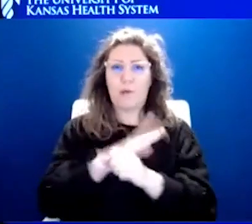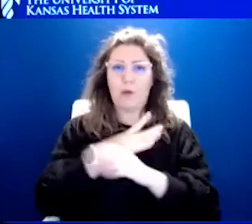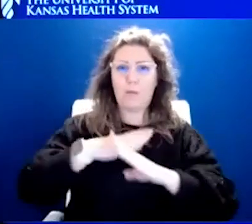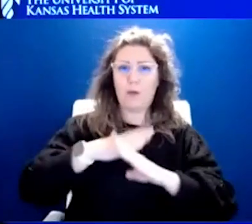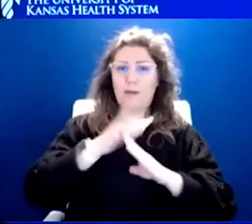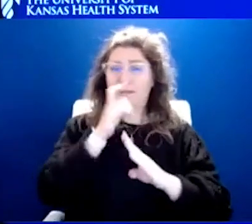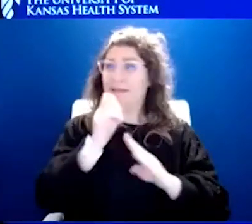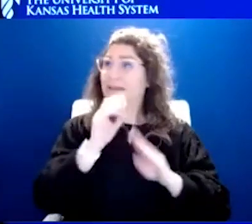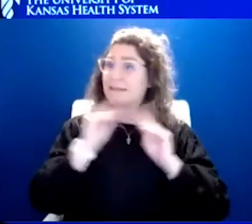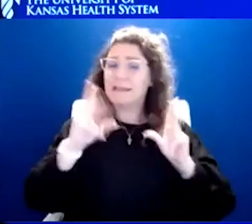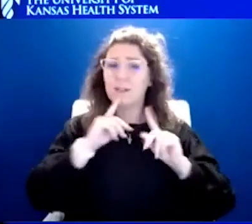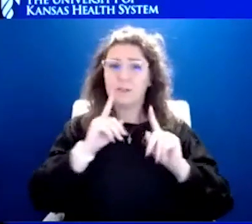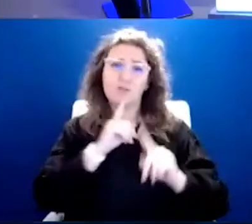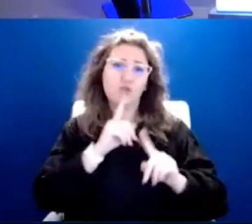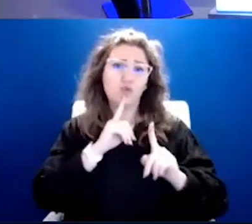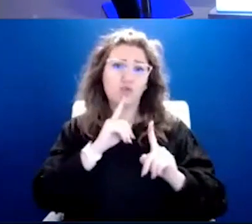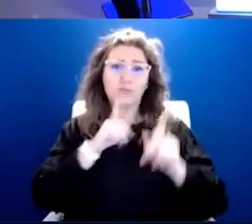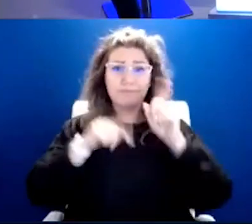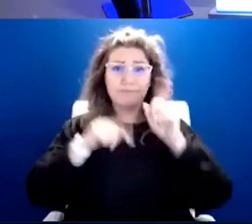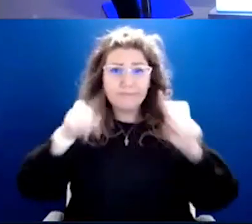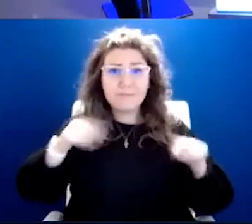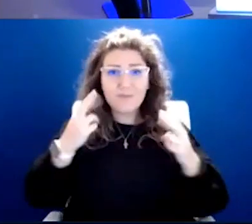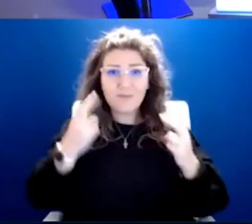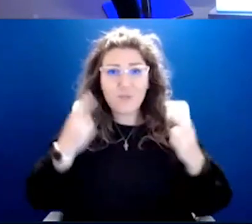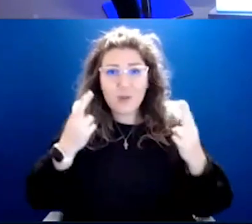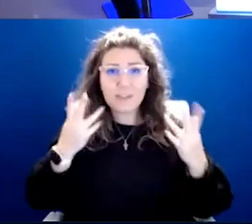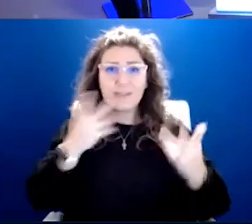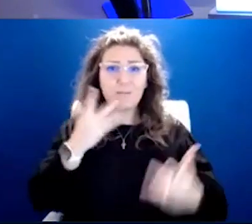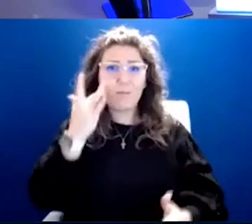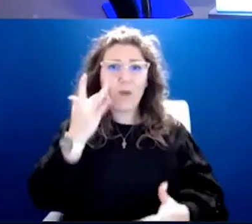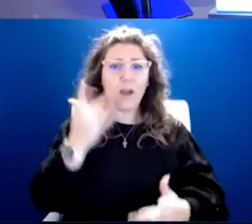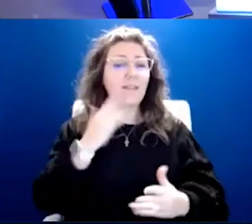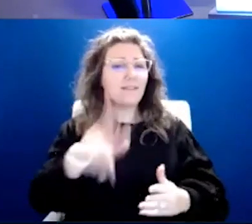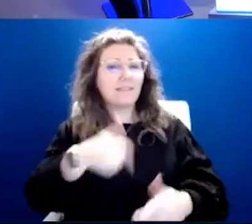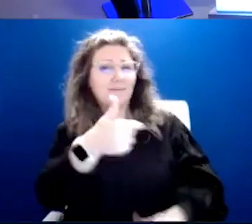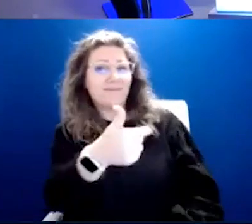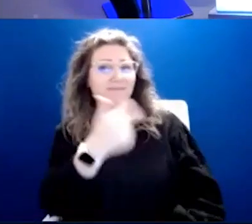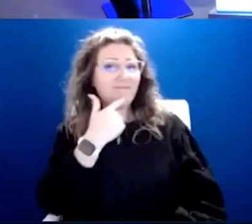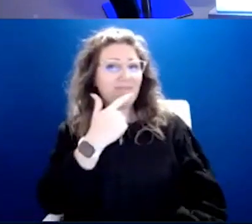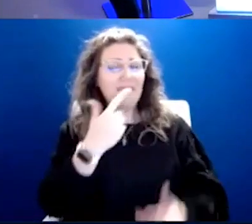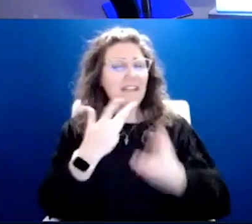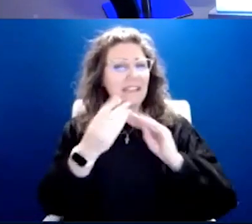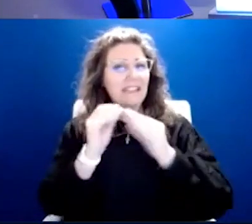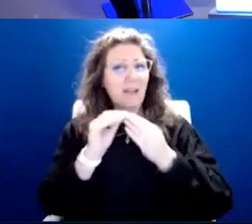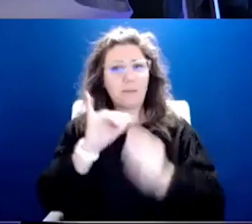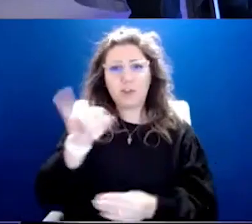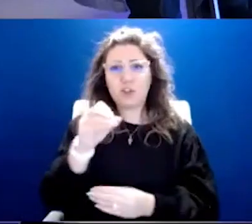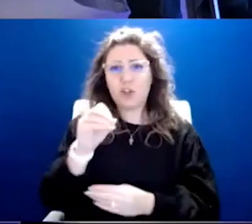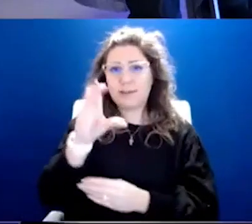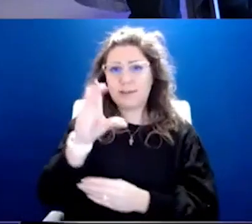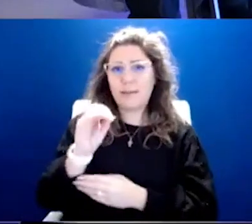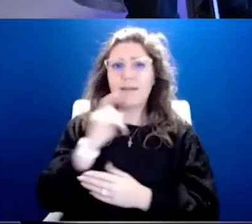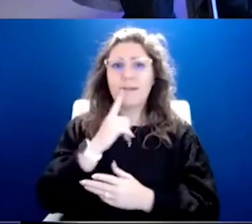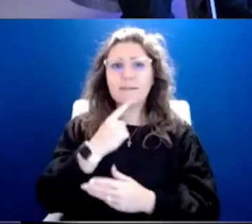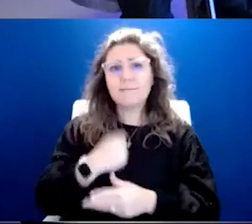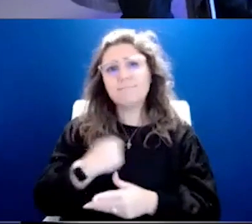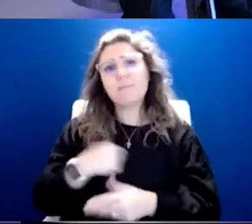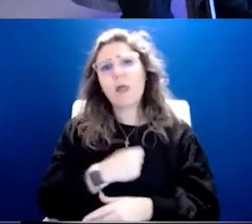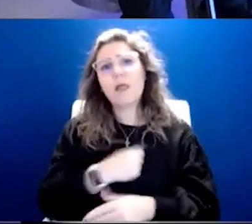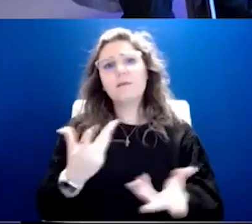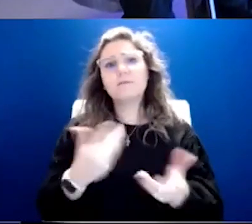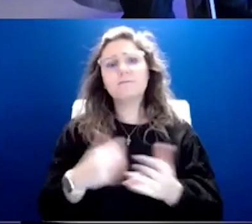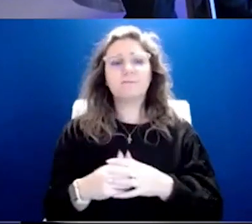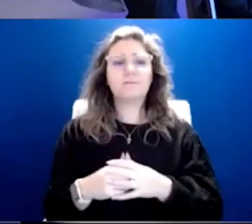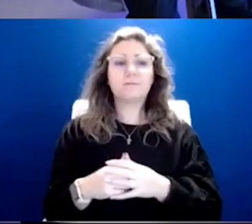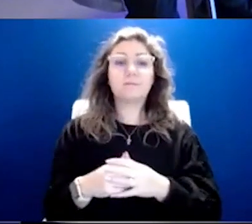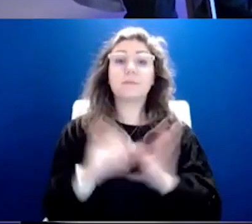are a variety of reasons. Dr. LeMaster, you're up next. Okay, let's talk some numbers in Johnson County. What can you tell us? Well, I think that the numbers are very